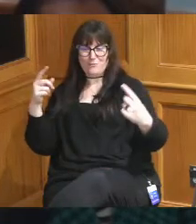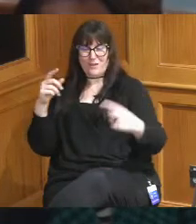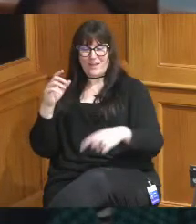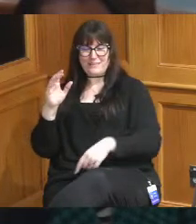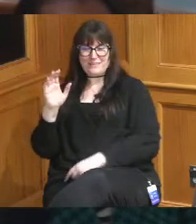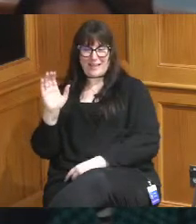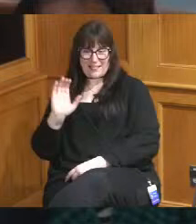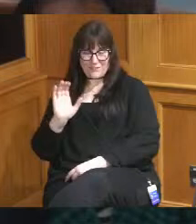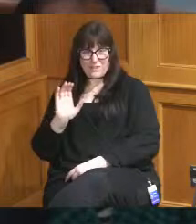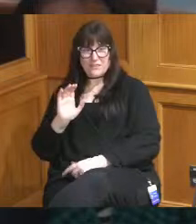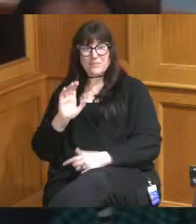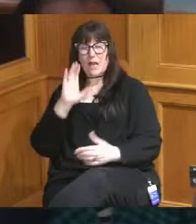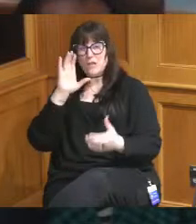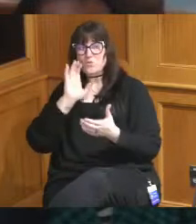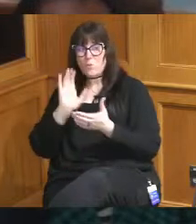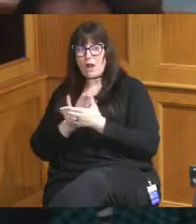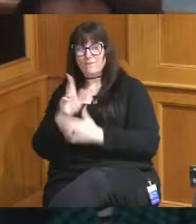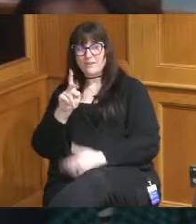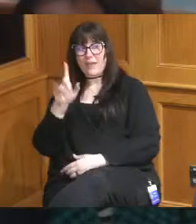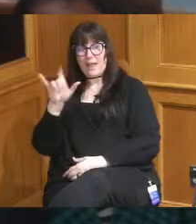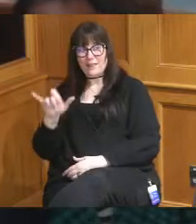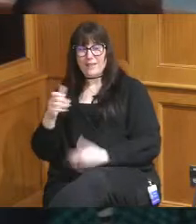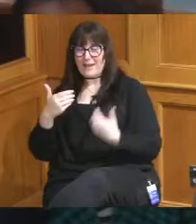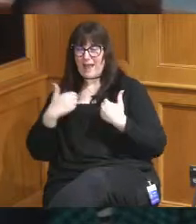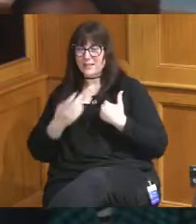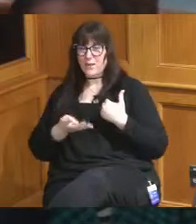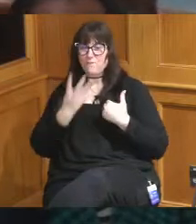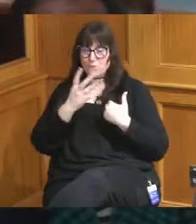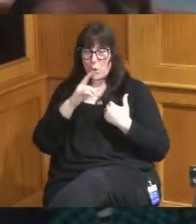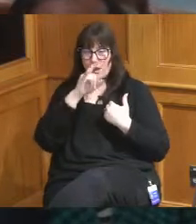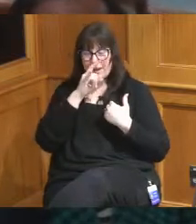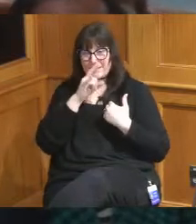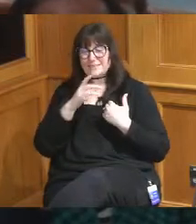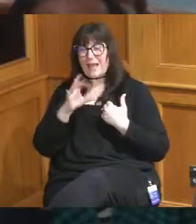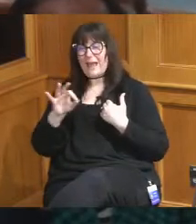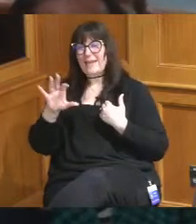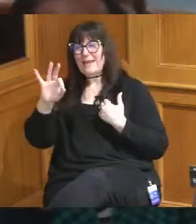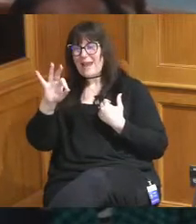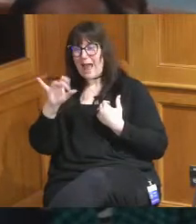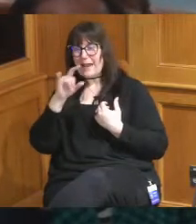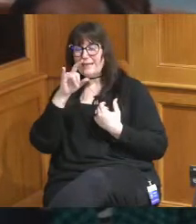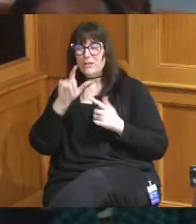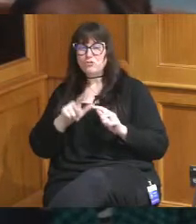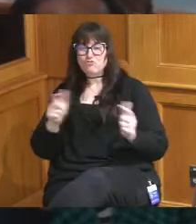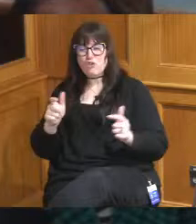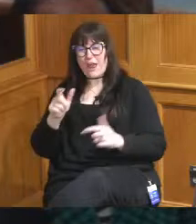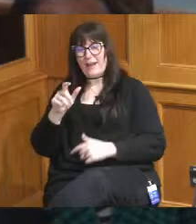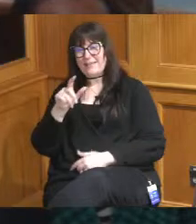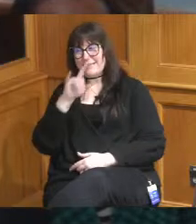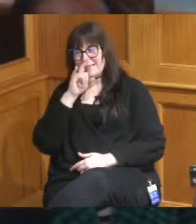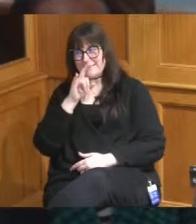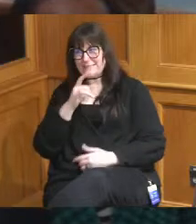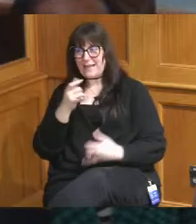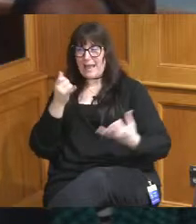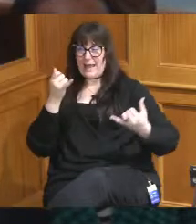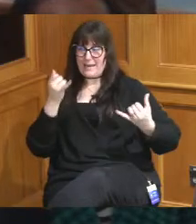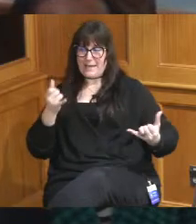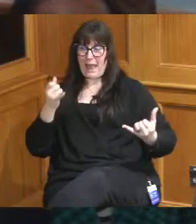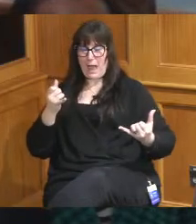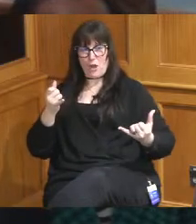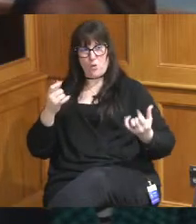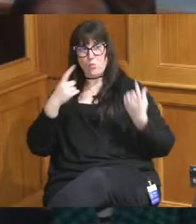wife, Kelly, and has 4 sons and 9 grandchildren. Now, therefore be it